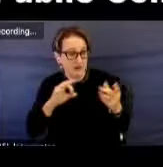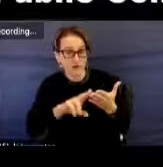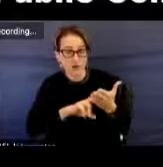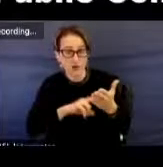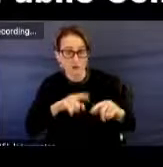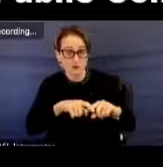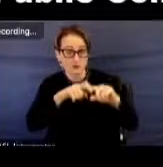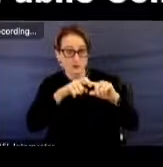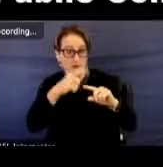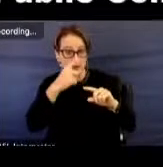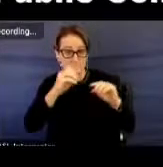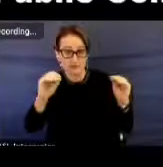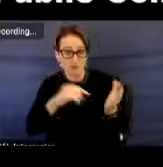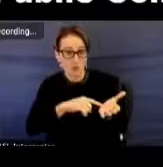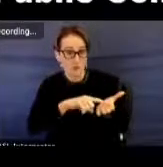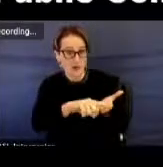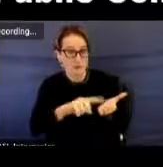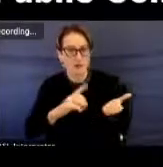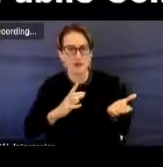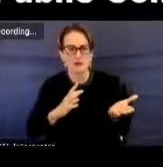just leave us,